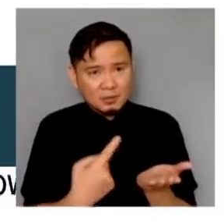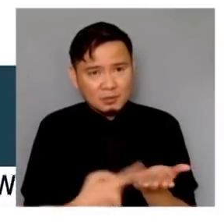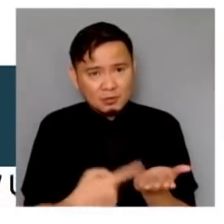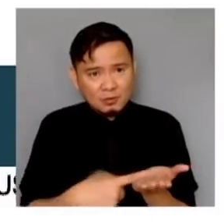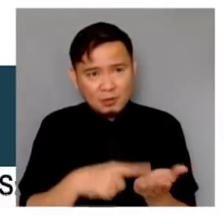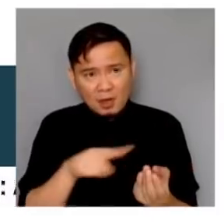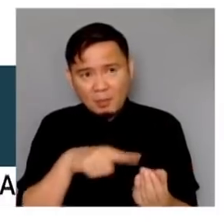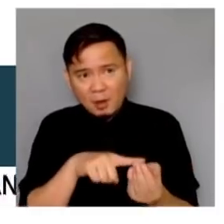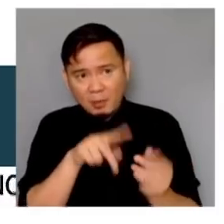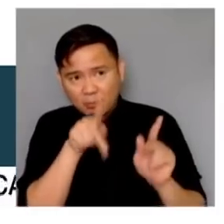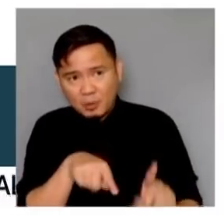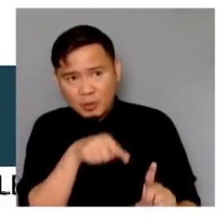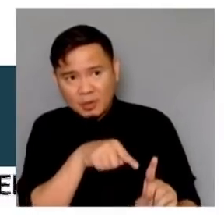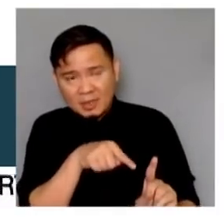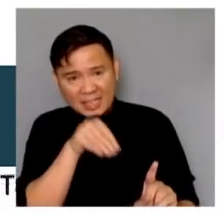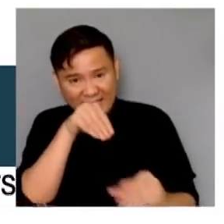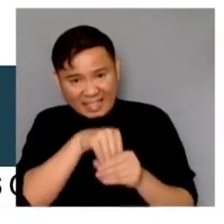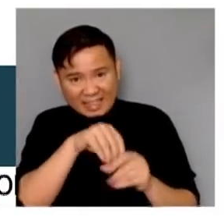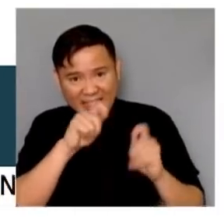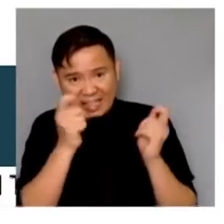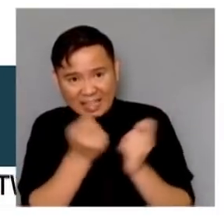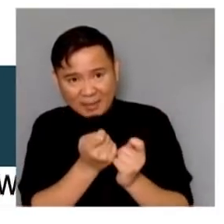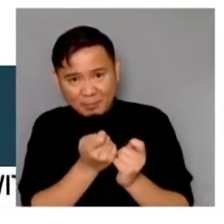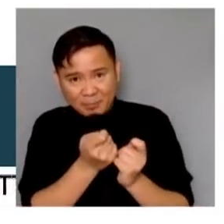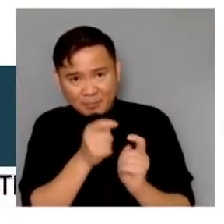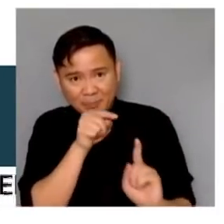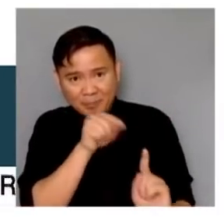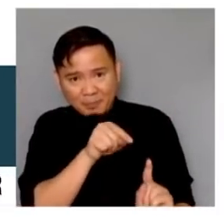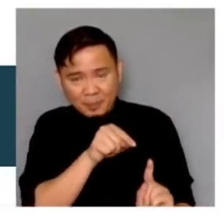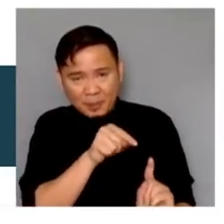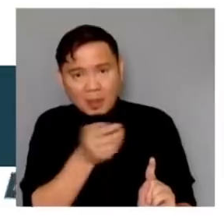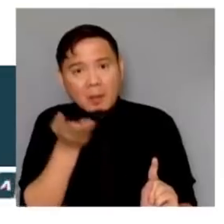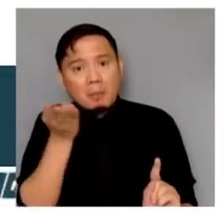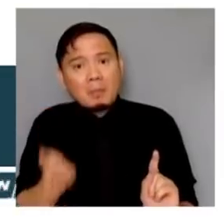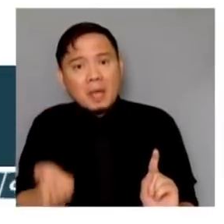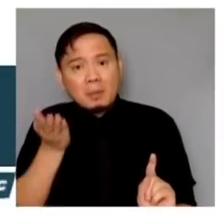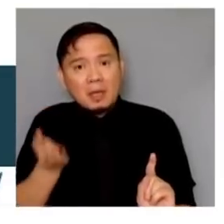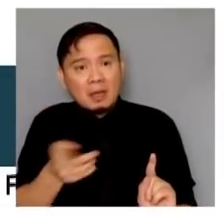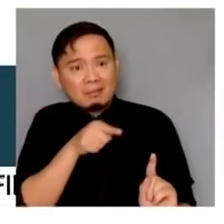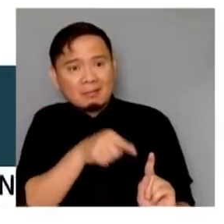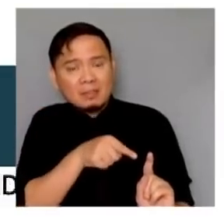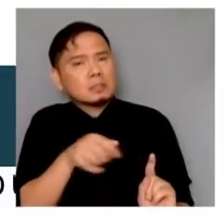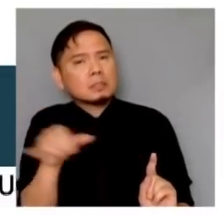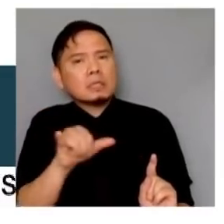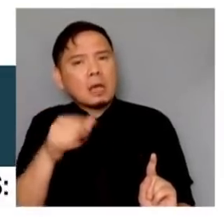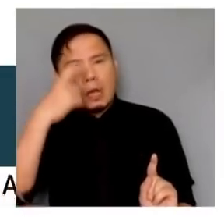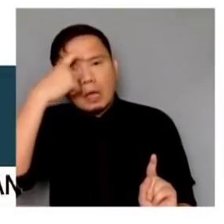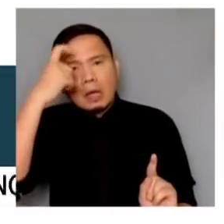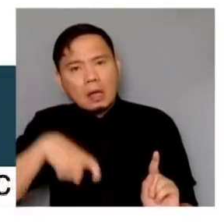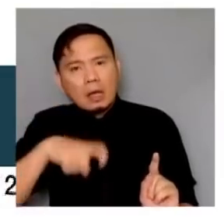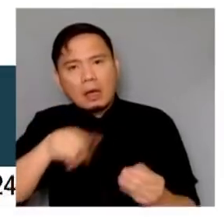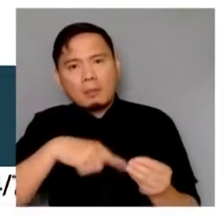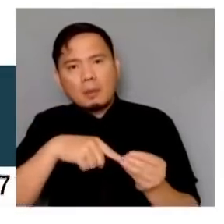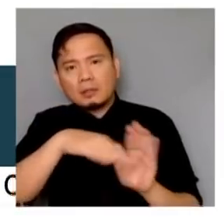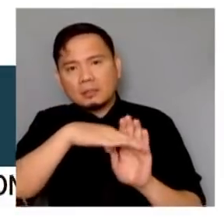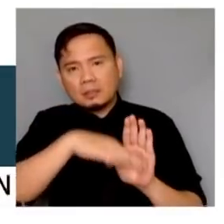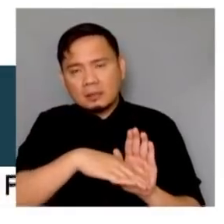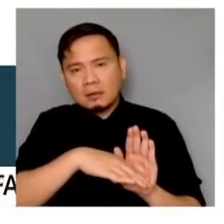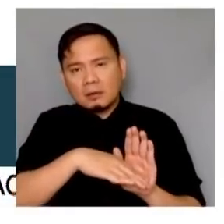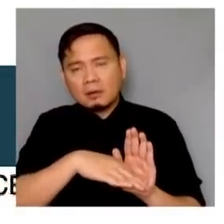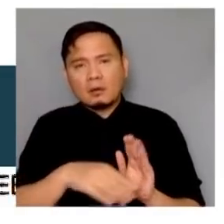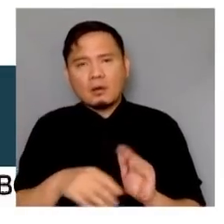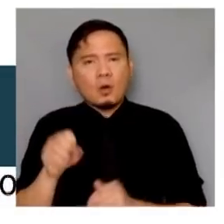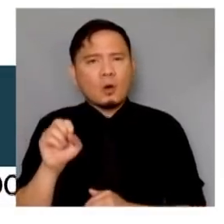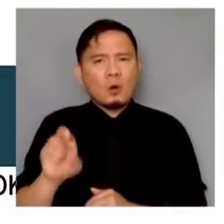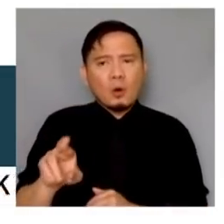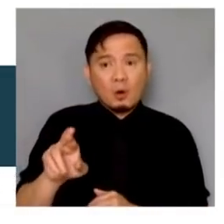person within the team? Is it possible that that person himself didn't know about the agenda, but the senator knew? Or are you telling us